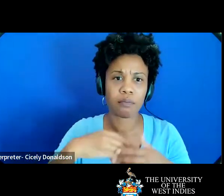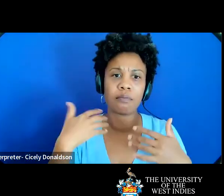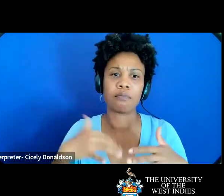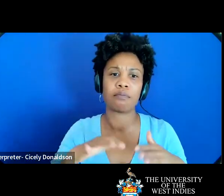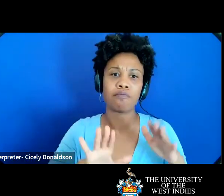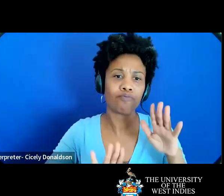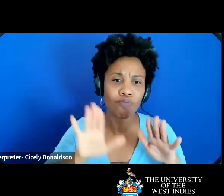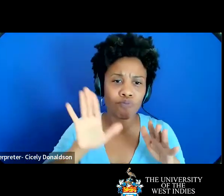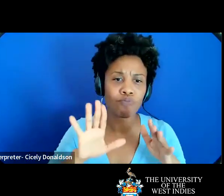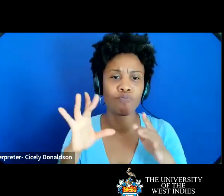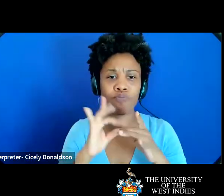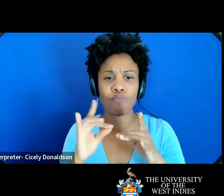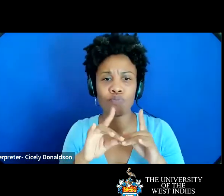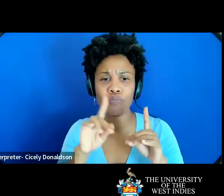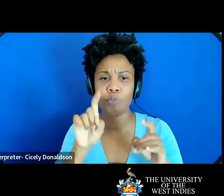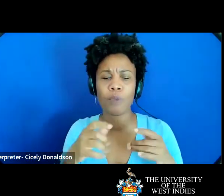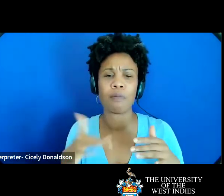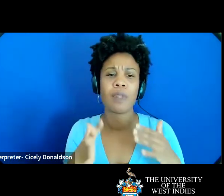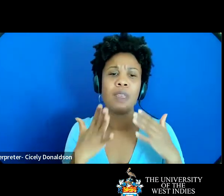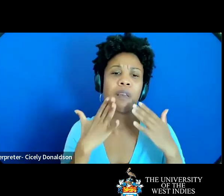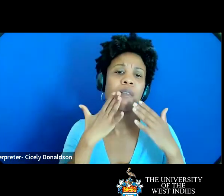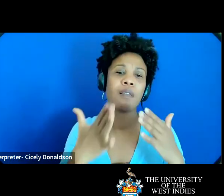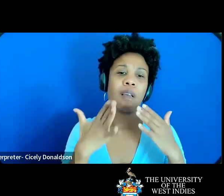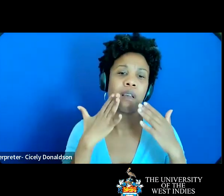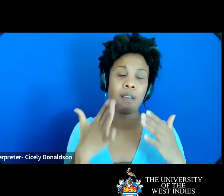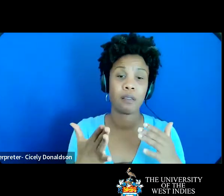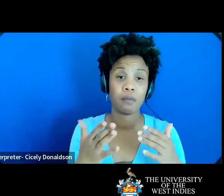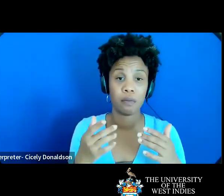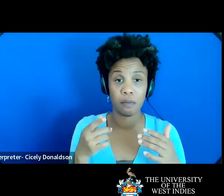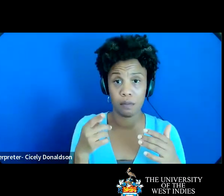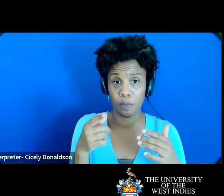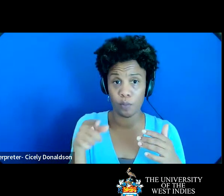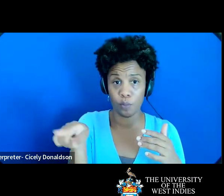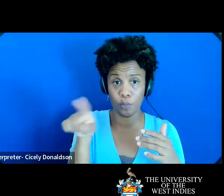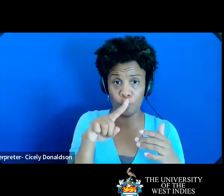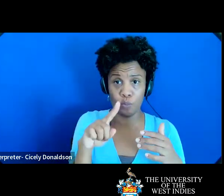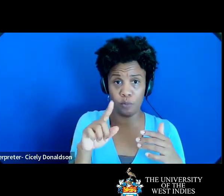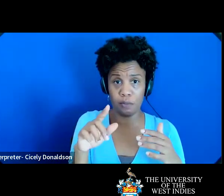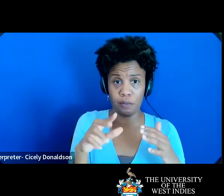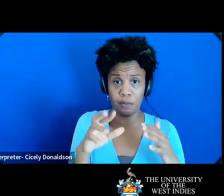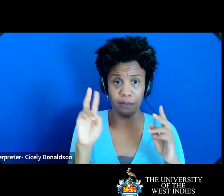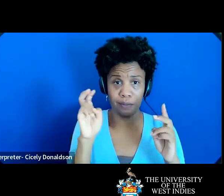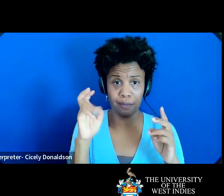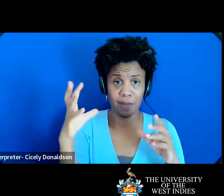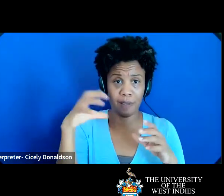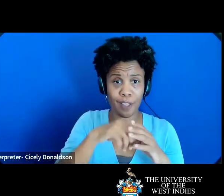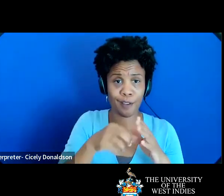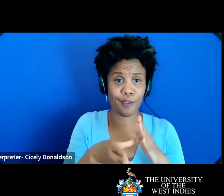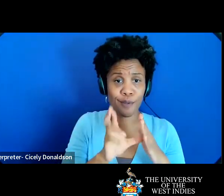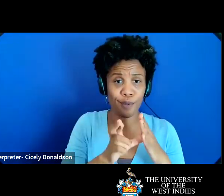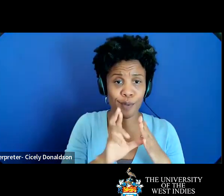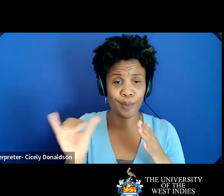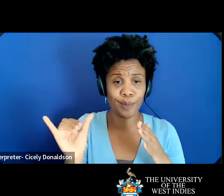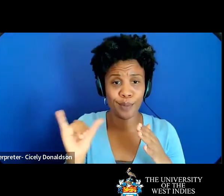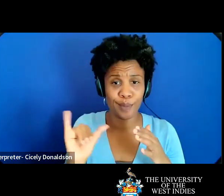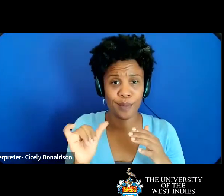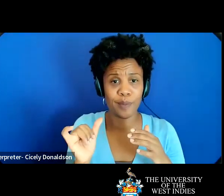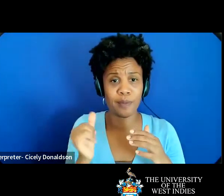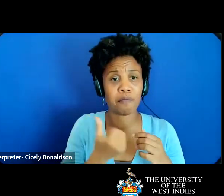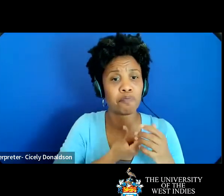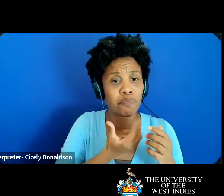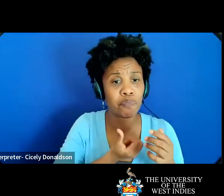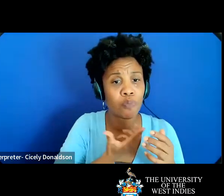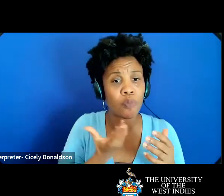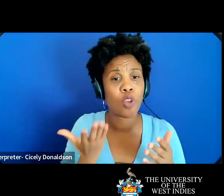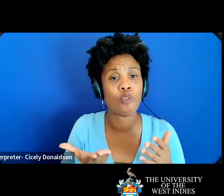of the review process as well, in terms of their input, their recommendations, their contributions, and we thank